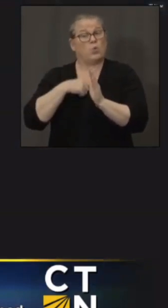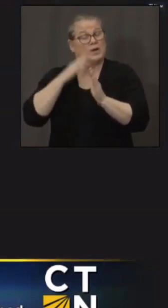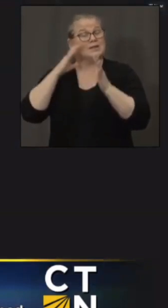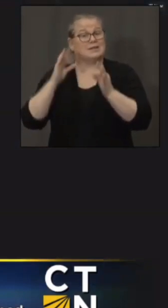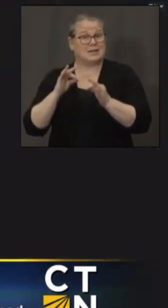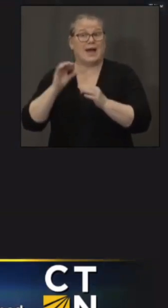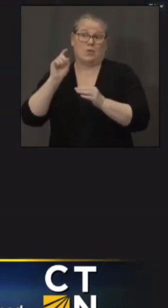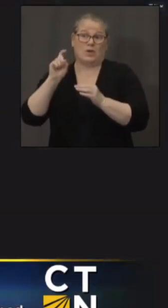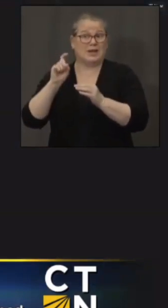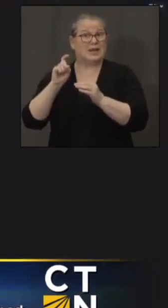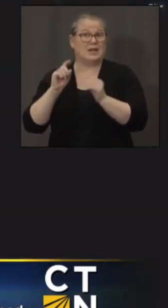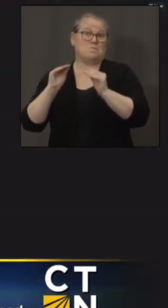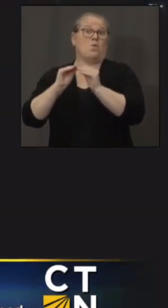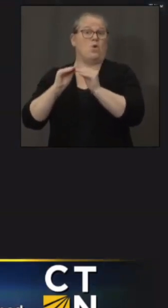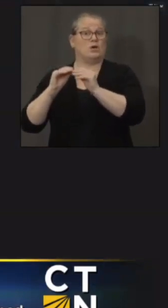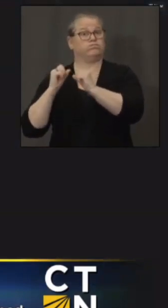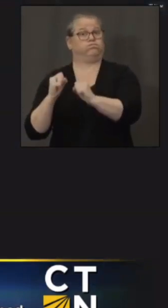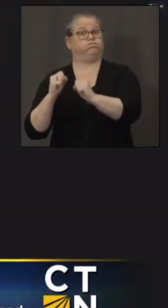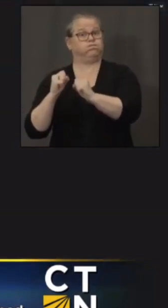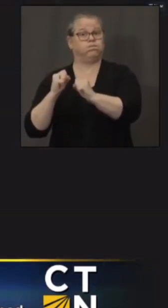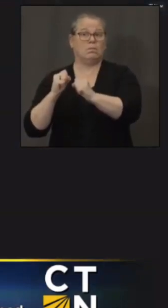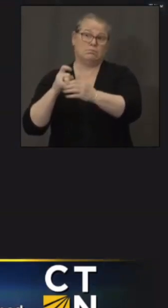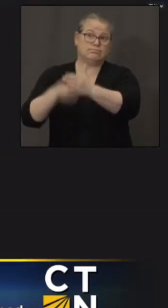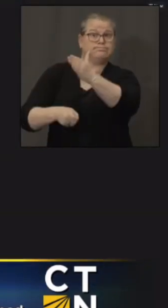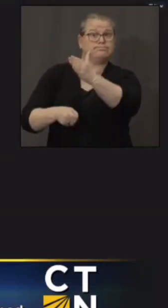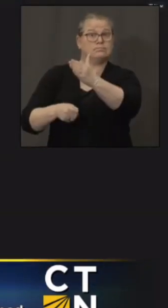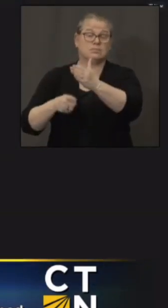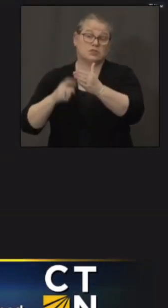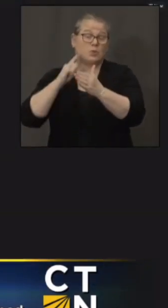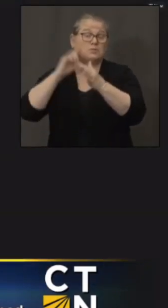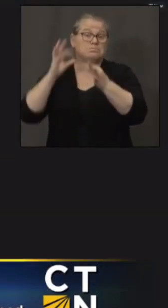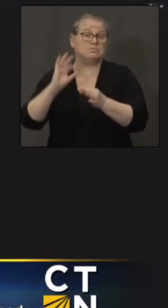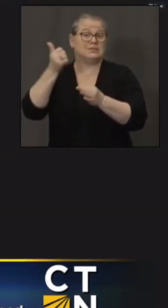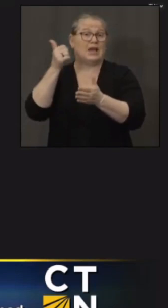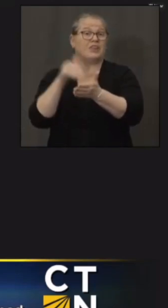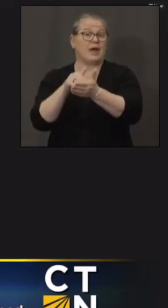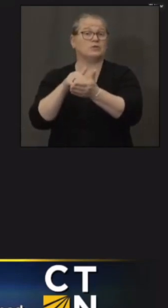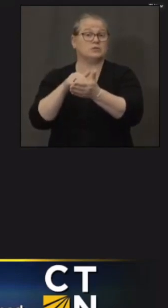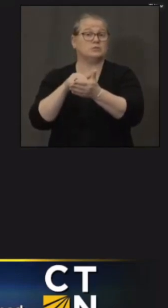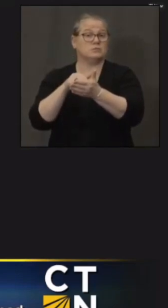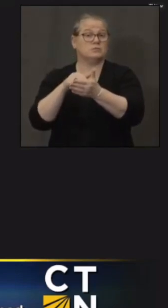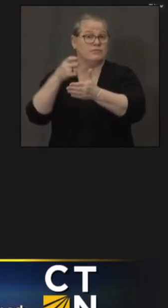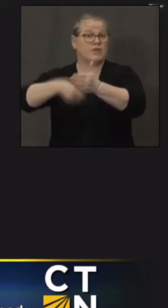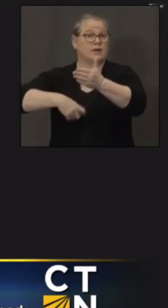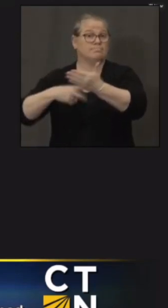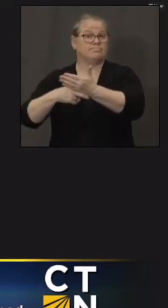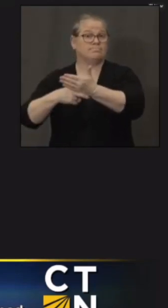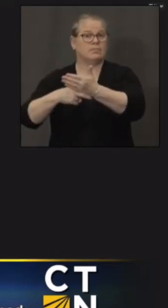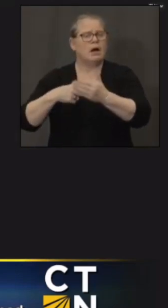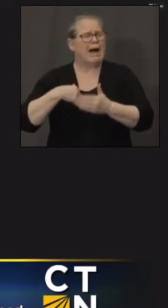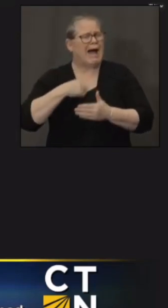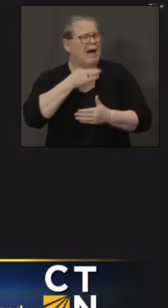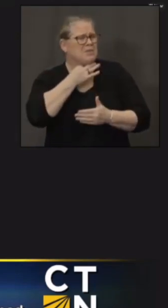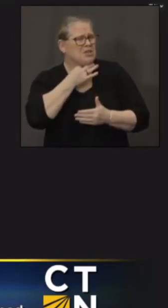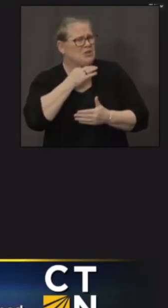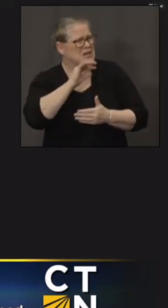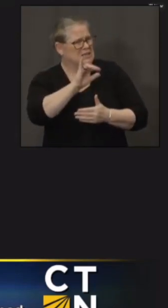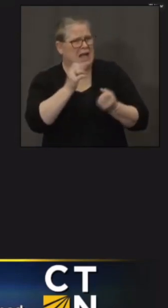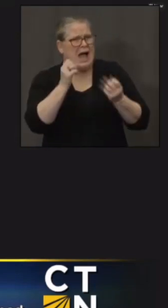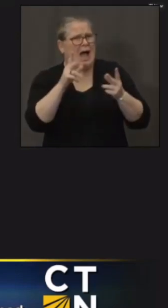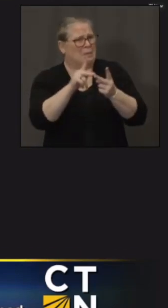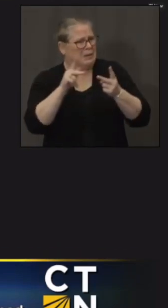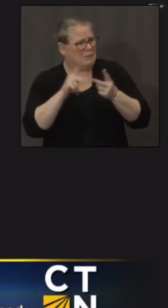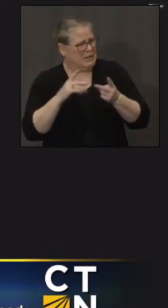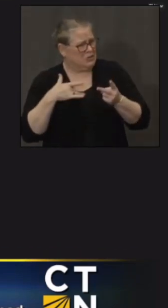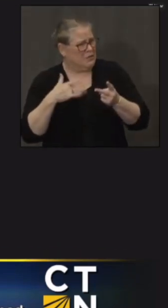I don't know, just ballpark figure, how many places do you think you're going to actually slap with a fine that big? I would imagine it can't be that